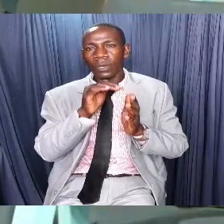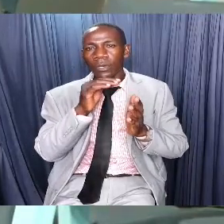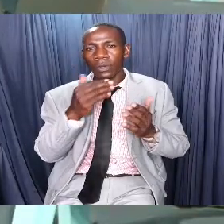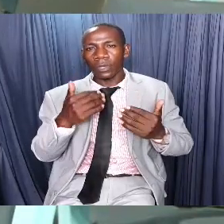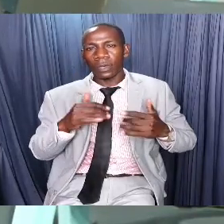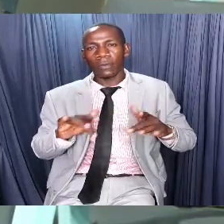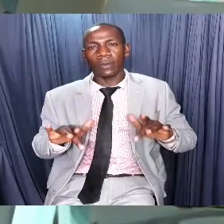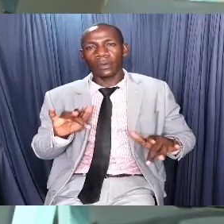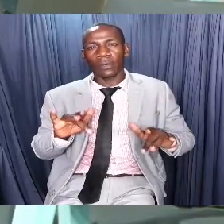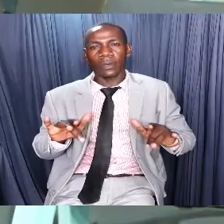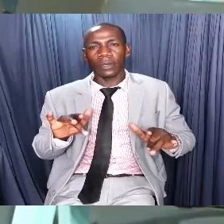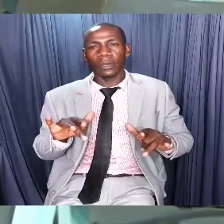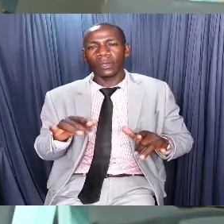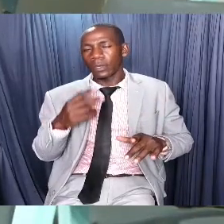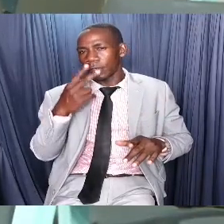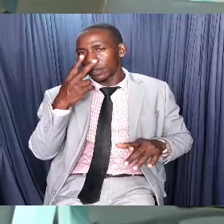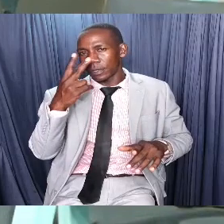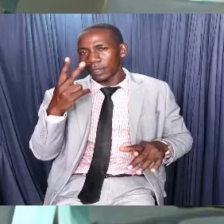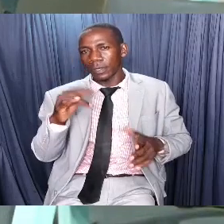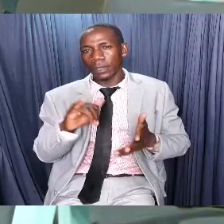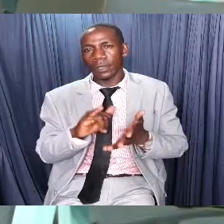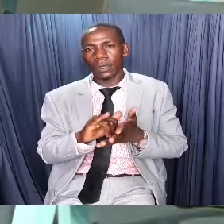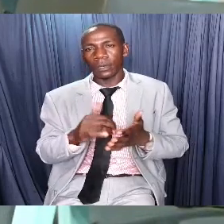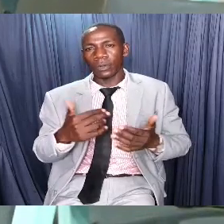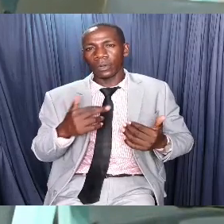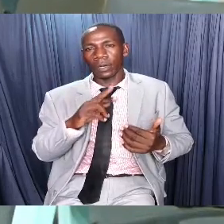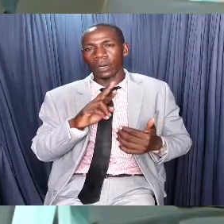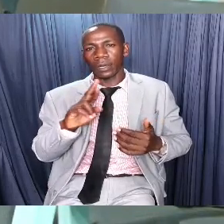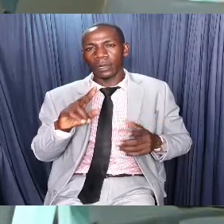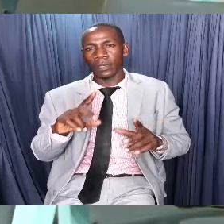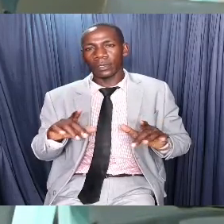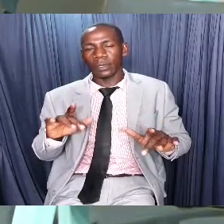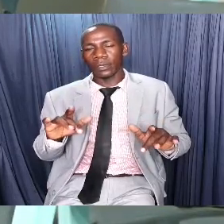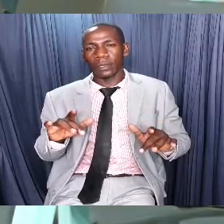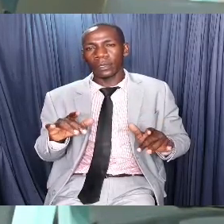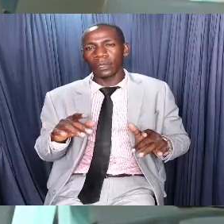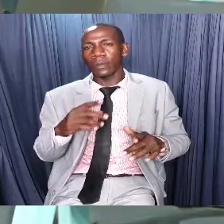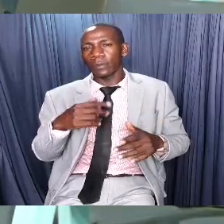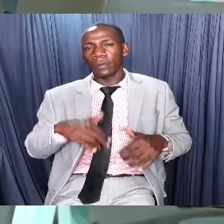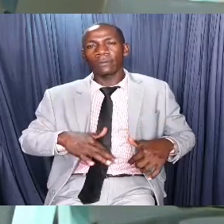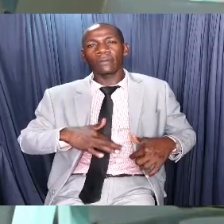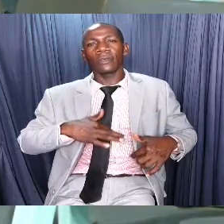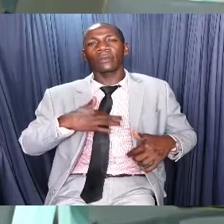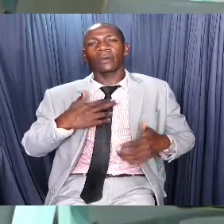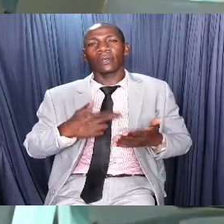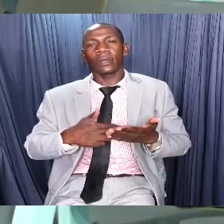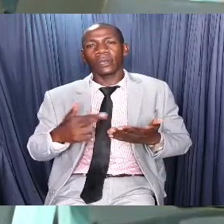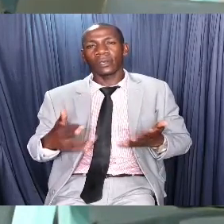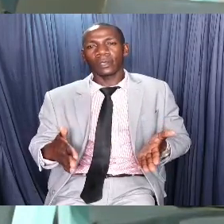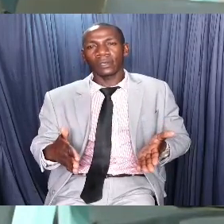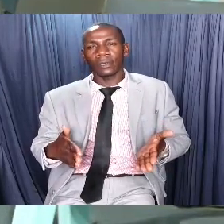hukumu, una kule kujiona mdhambi. You don't have the condemnation feeling I'm a sinner. Una kule kujiona muhaki. You feel your righteous.